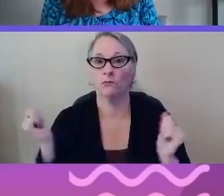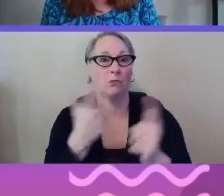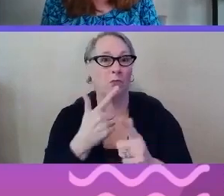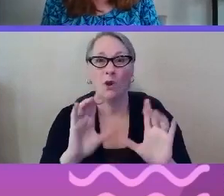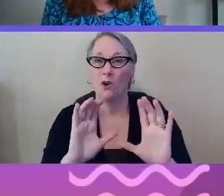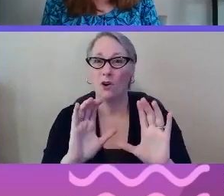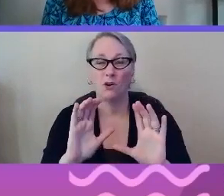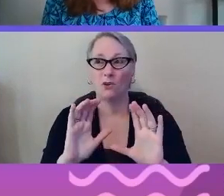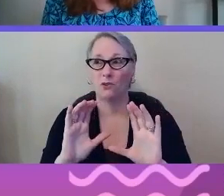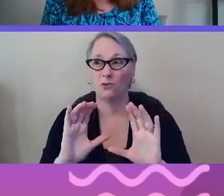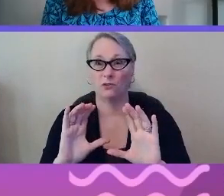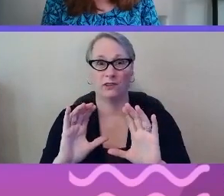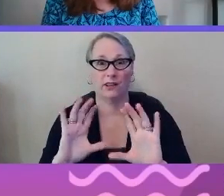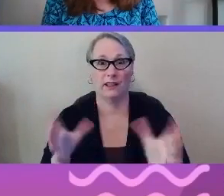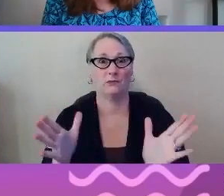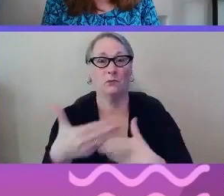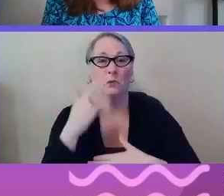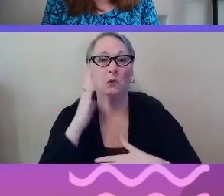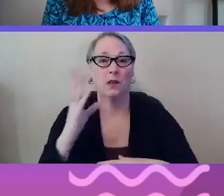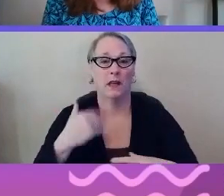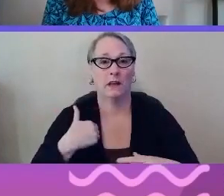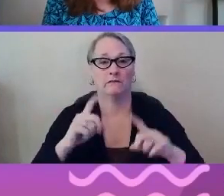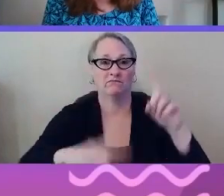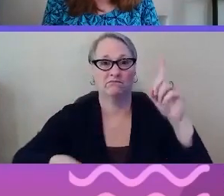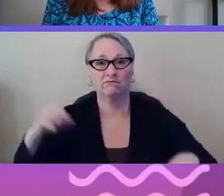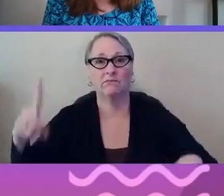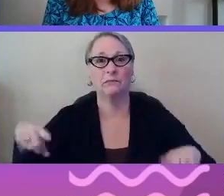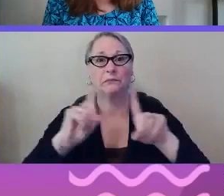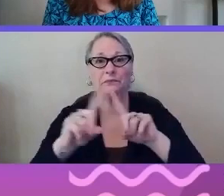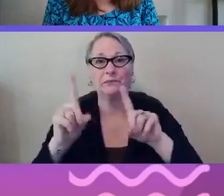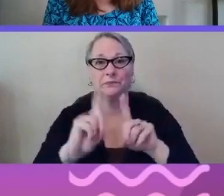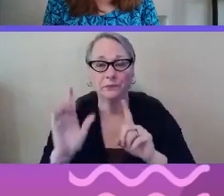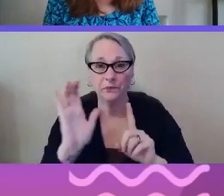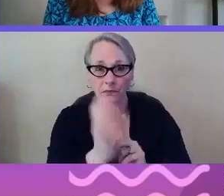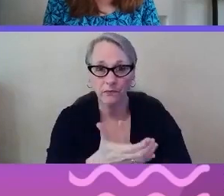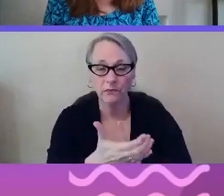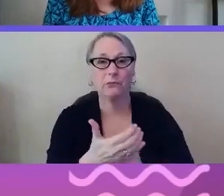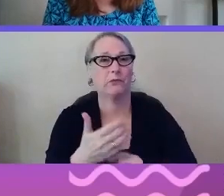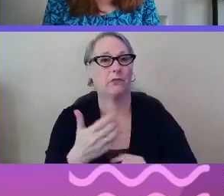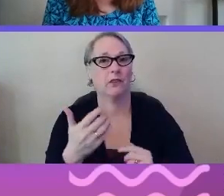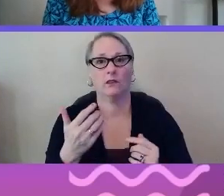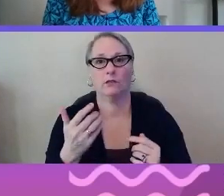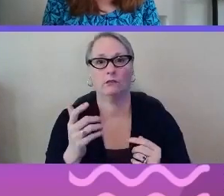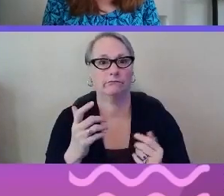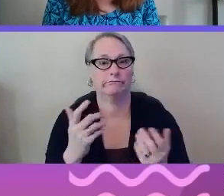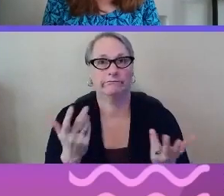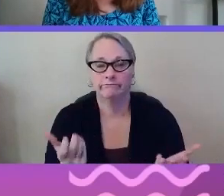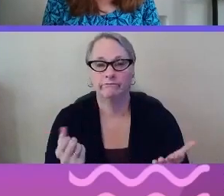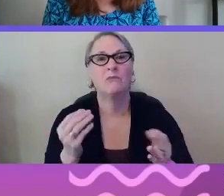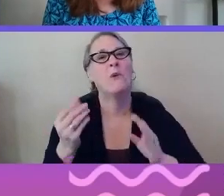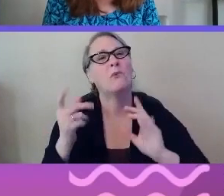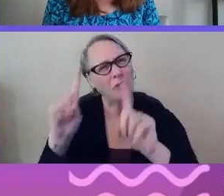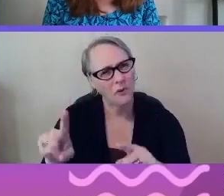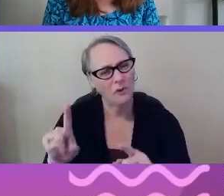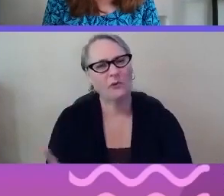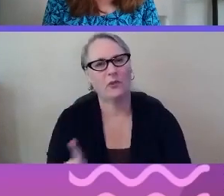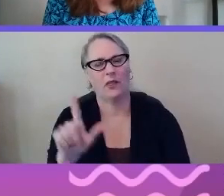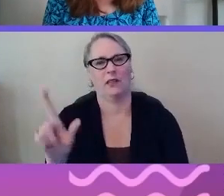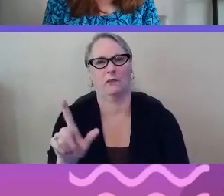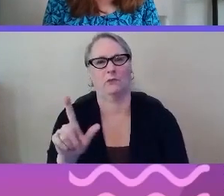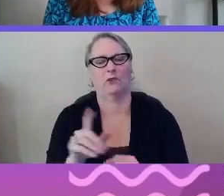in them. Wherever you're working, the cultural makeup is going to be different. And so go to the library, go to those